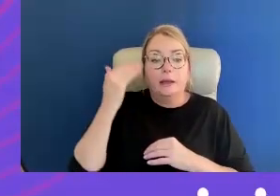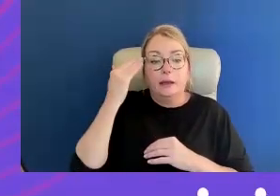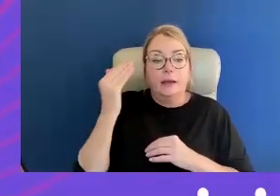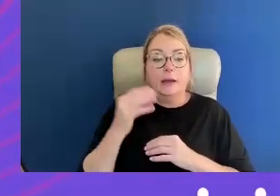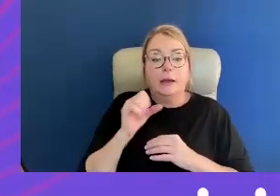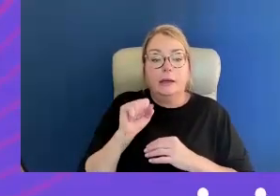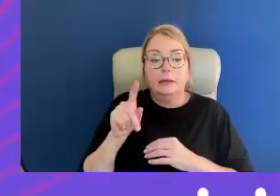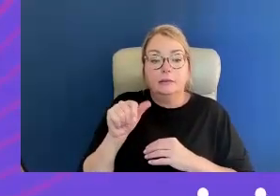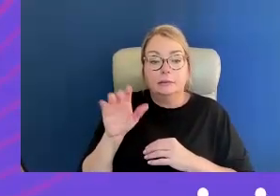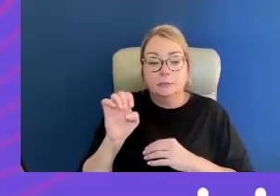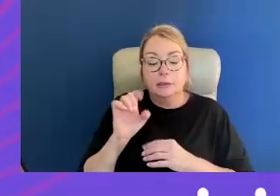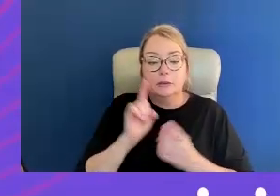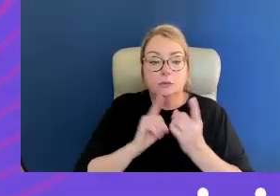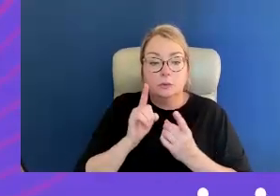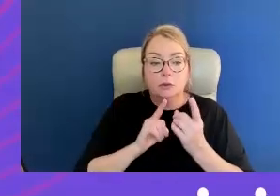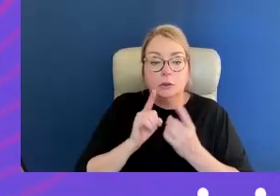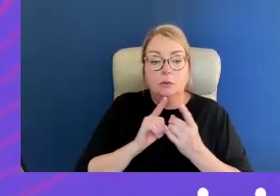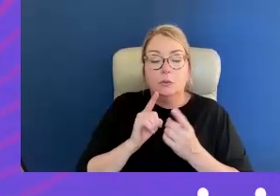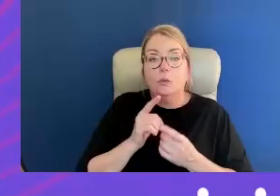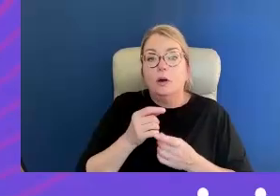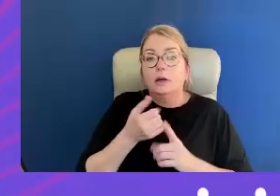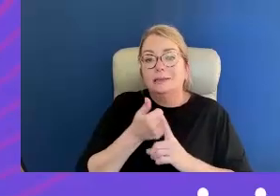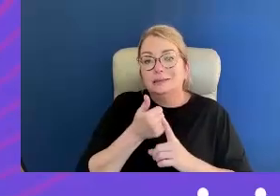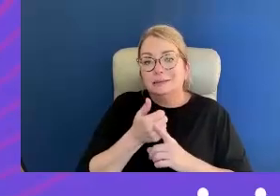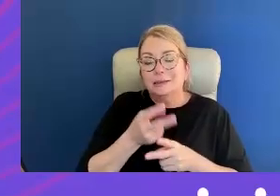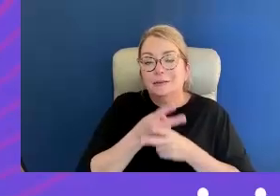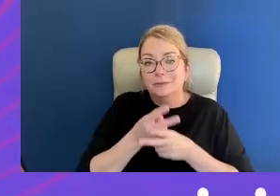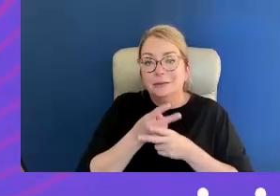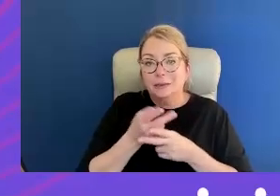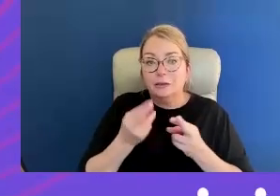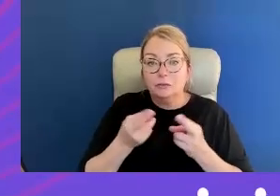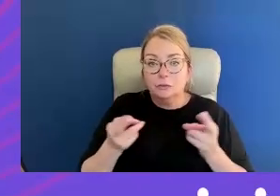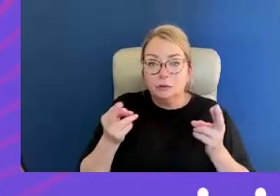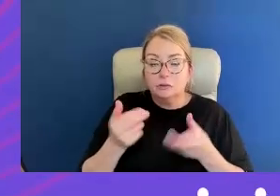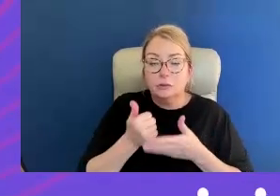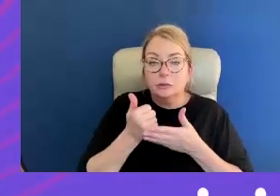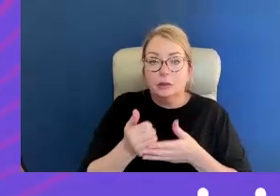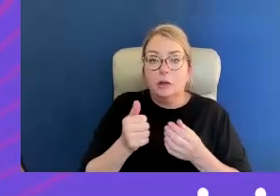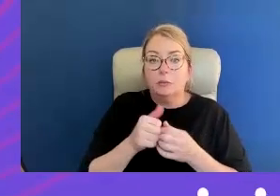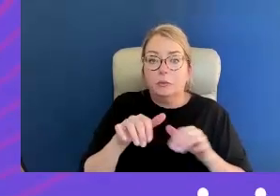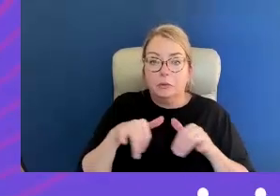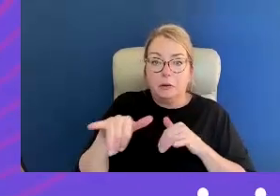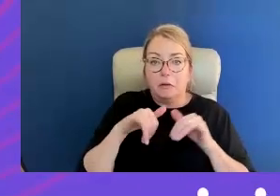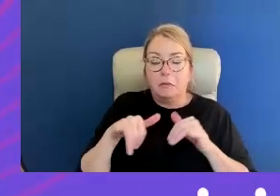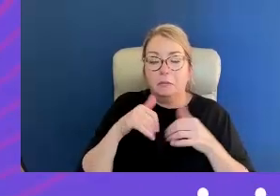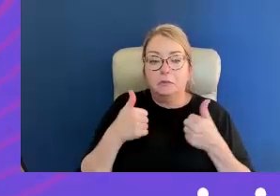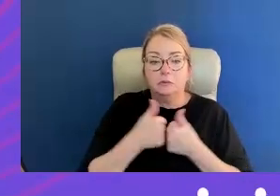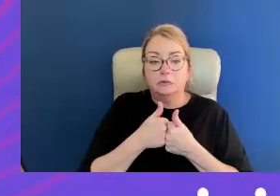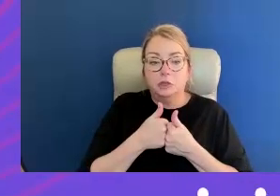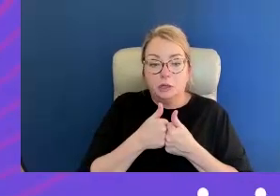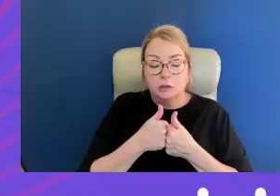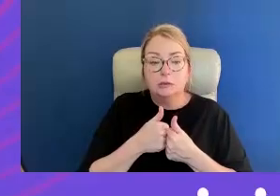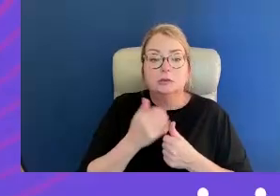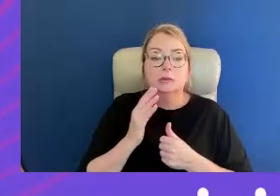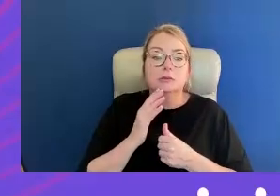emotional support coaching and self-care resource that can help with common challenges. You will use Headspace text-based coaching